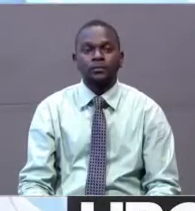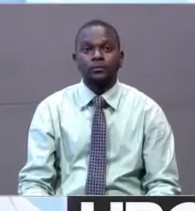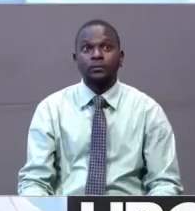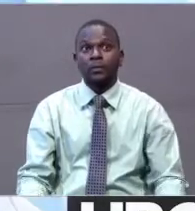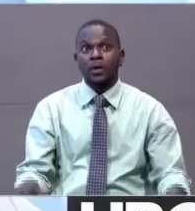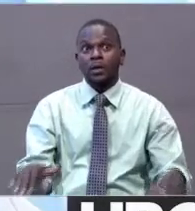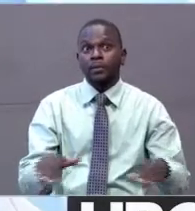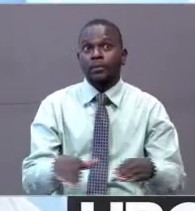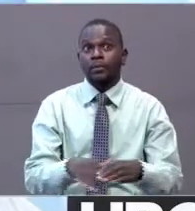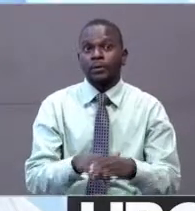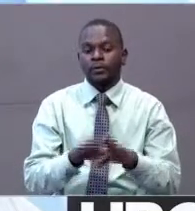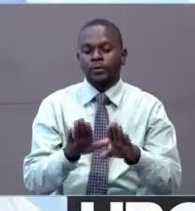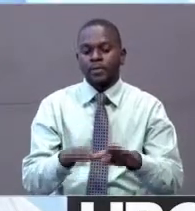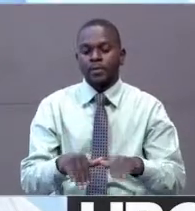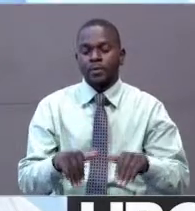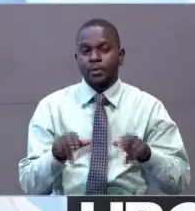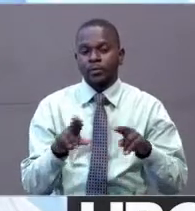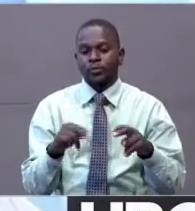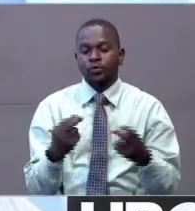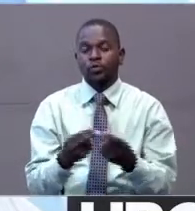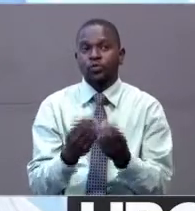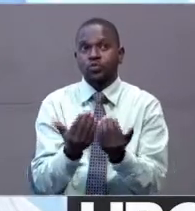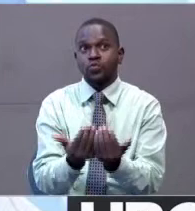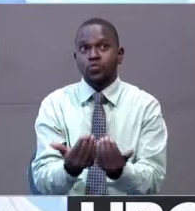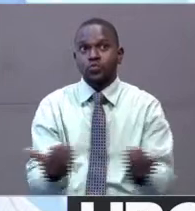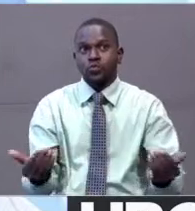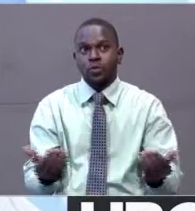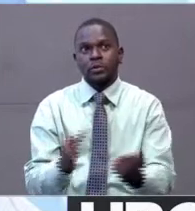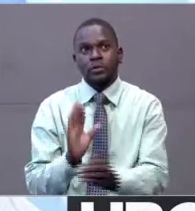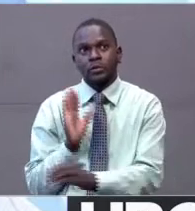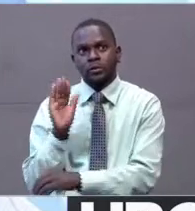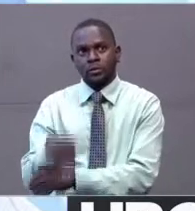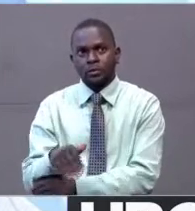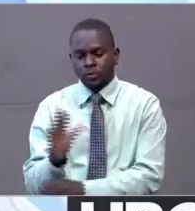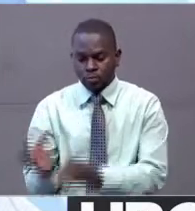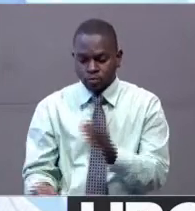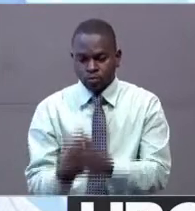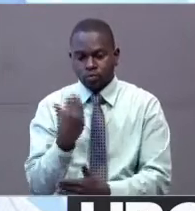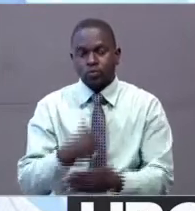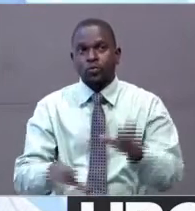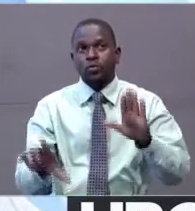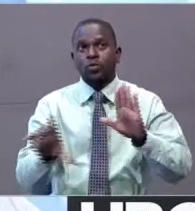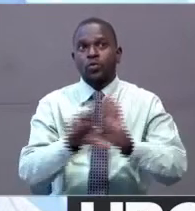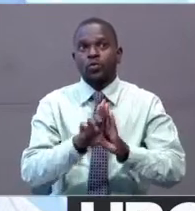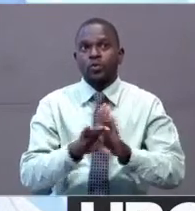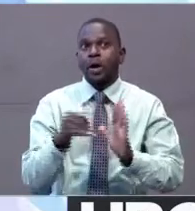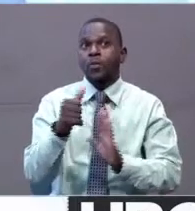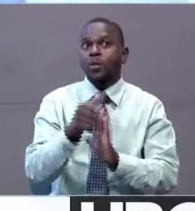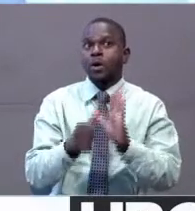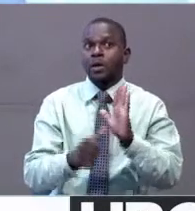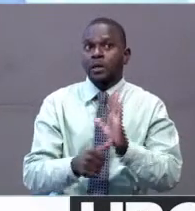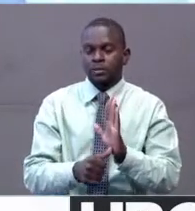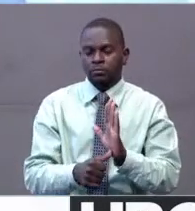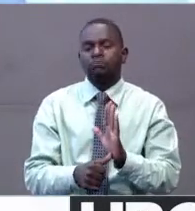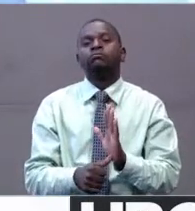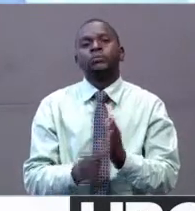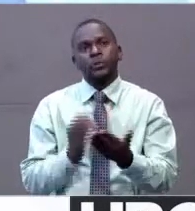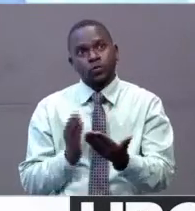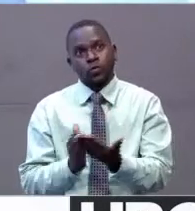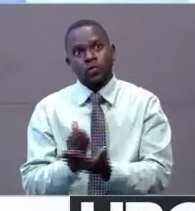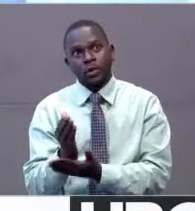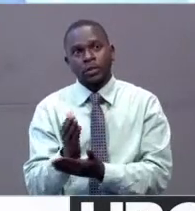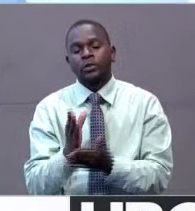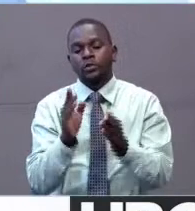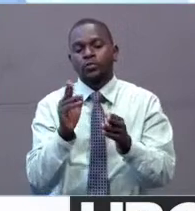Members of the Parliamentary Forum for Children have been challenged to come up with a legislative agenda to address the plight of children